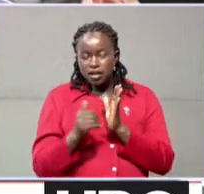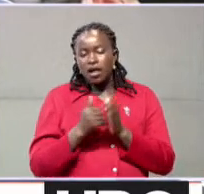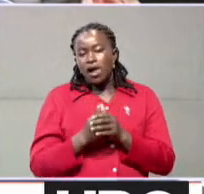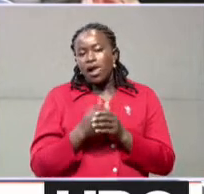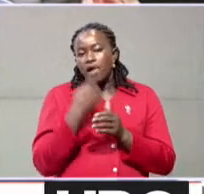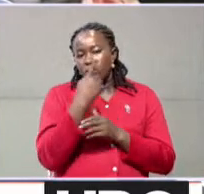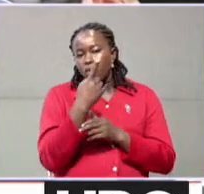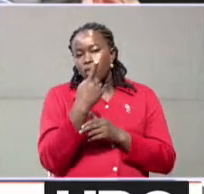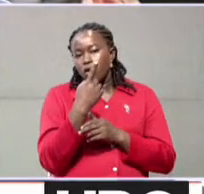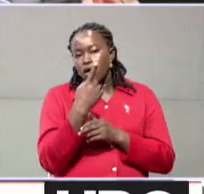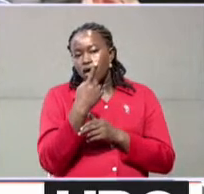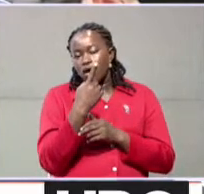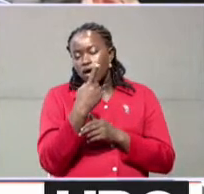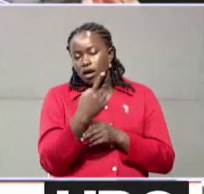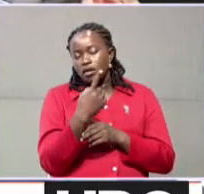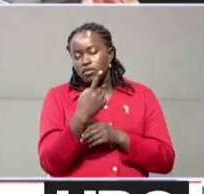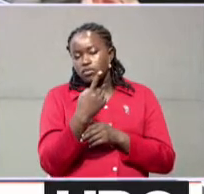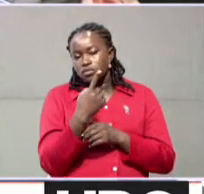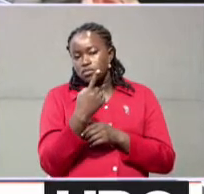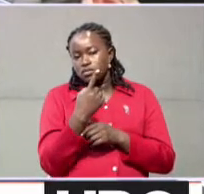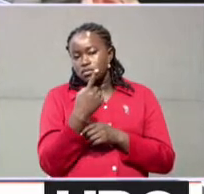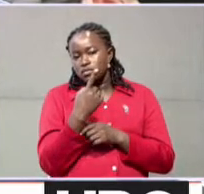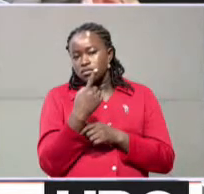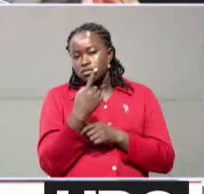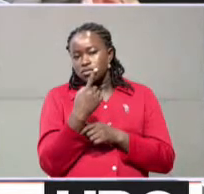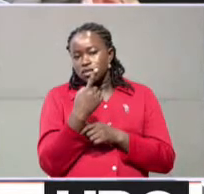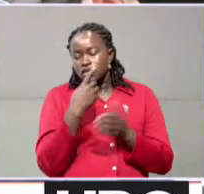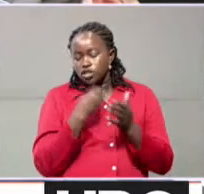100 to 300 ceilings one